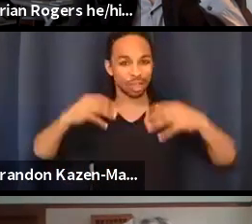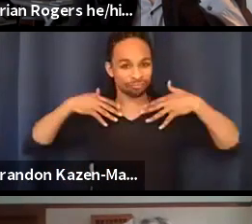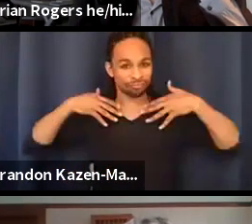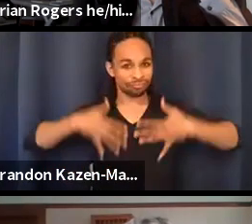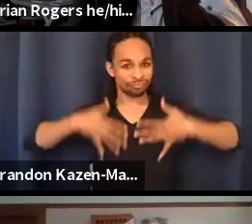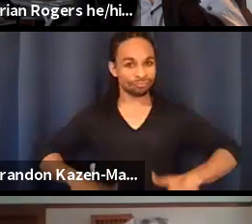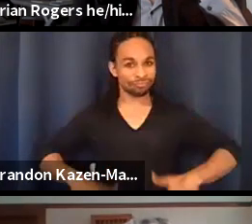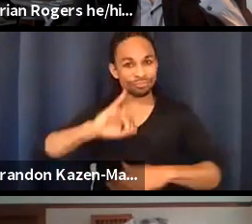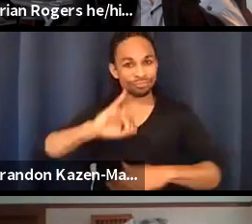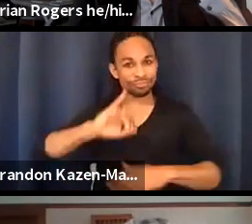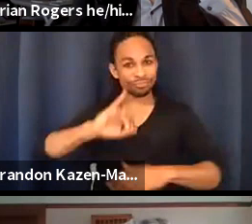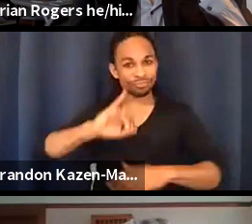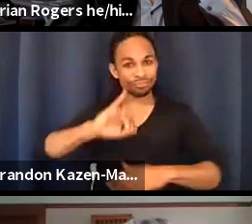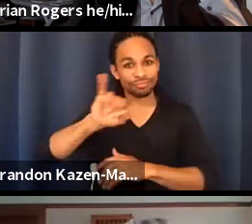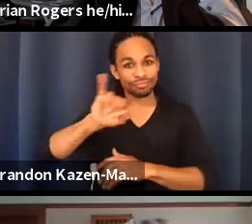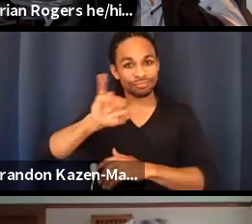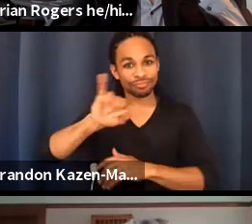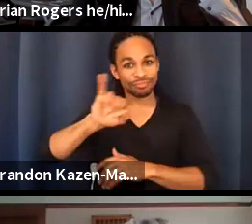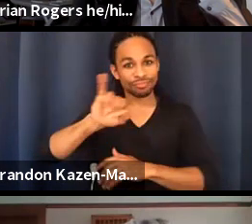Odawa,